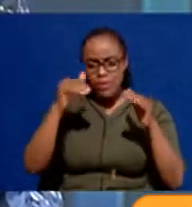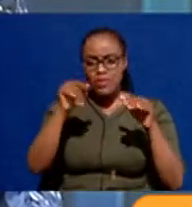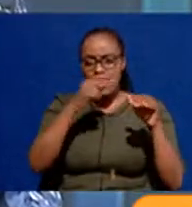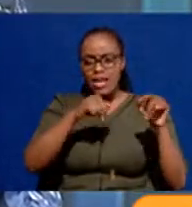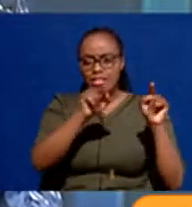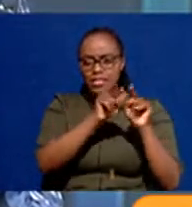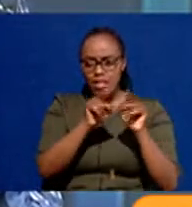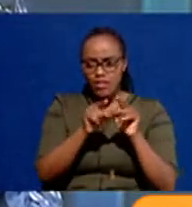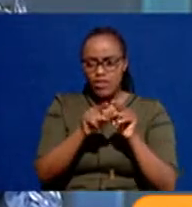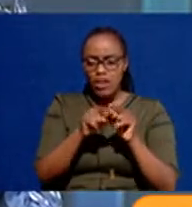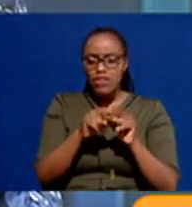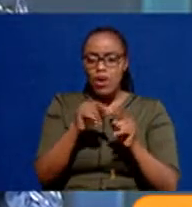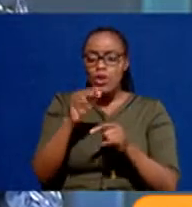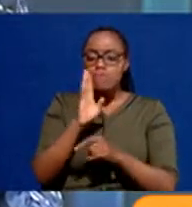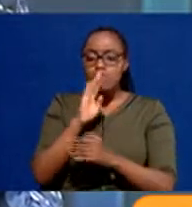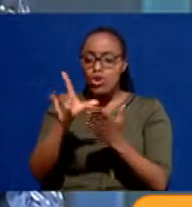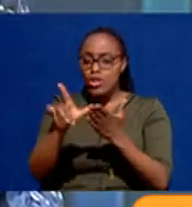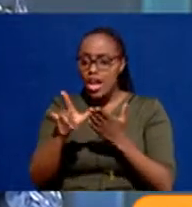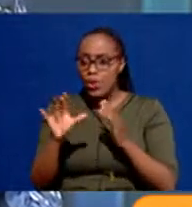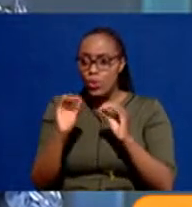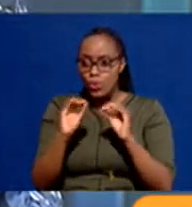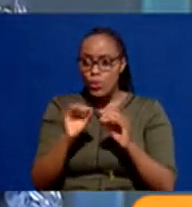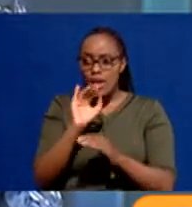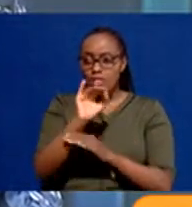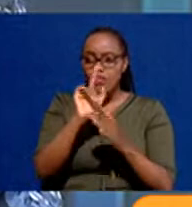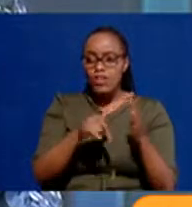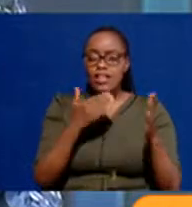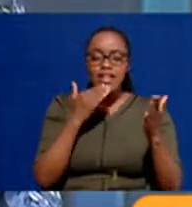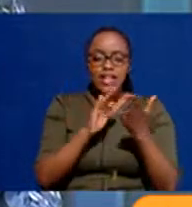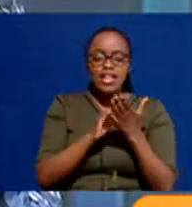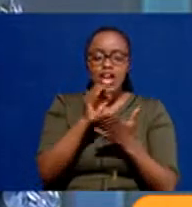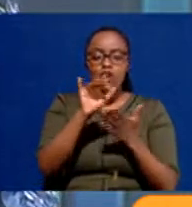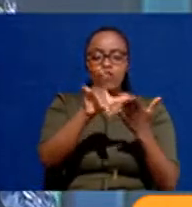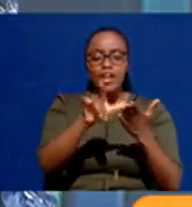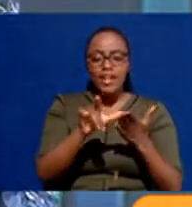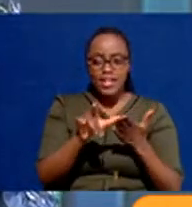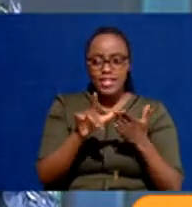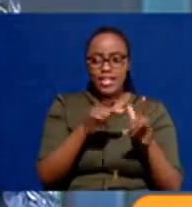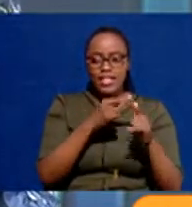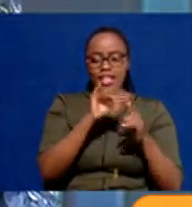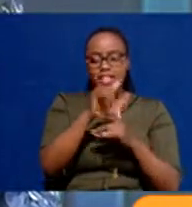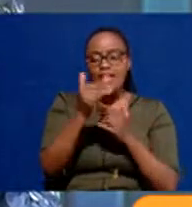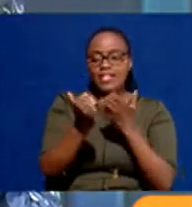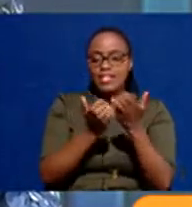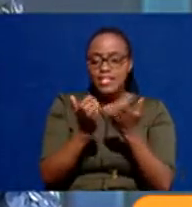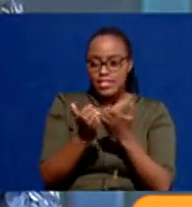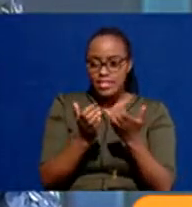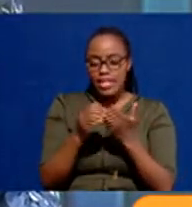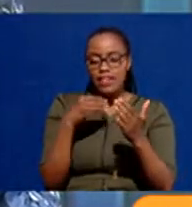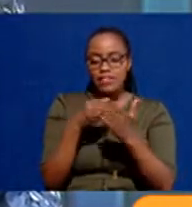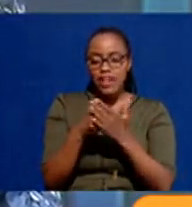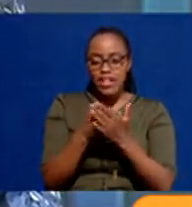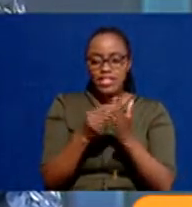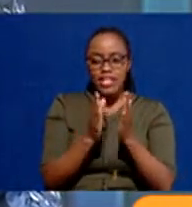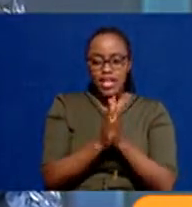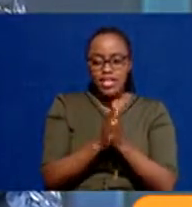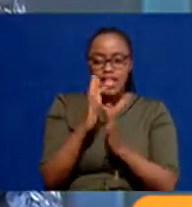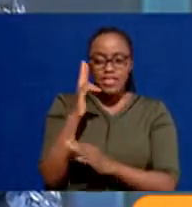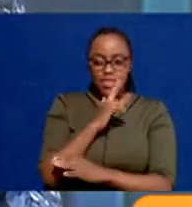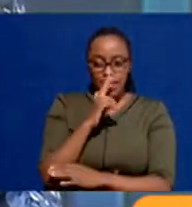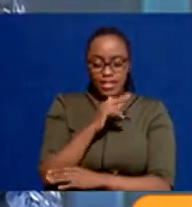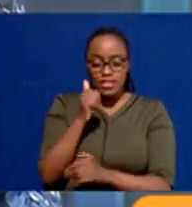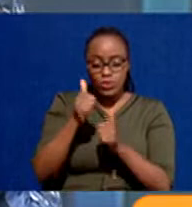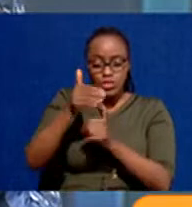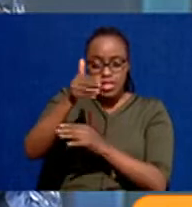go for a loan. We went for a letter of credit, and that's trade finance. And the risks on